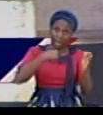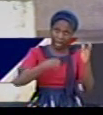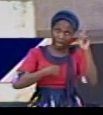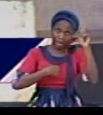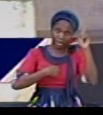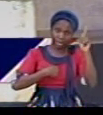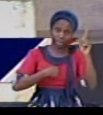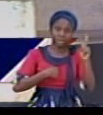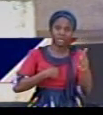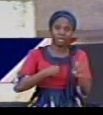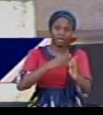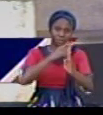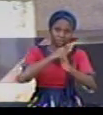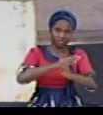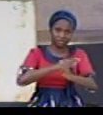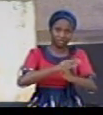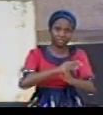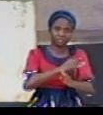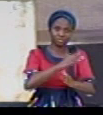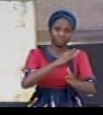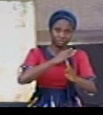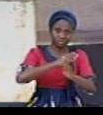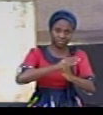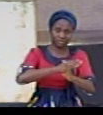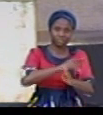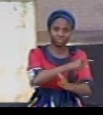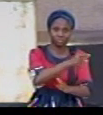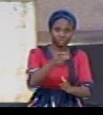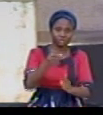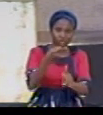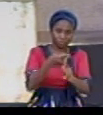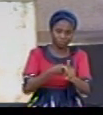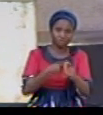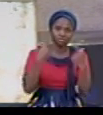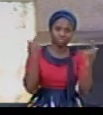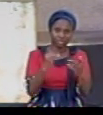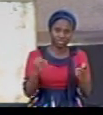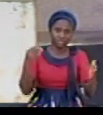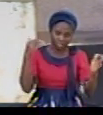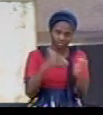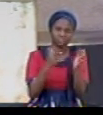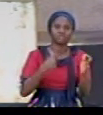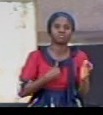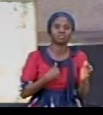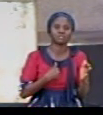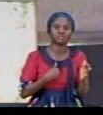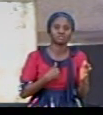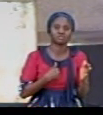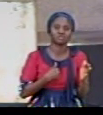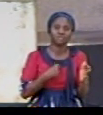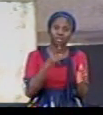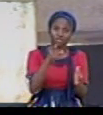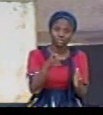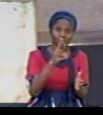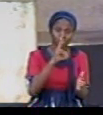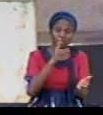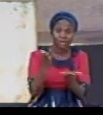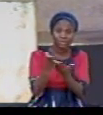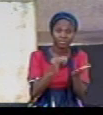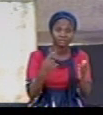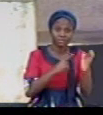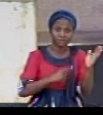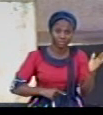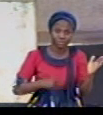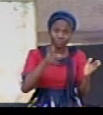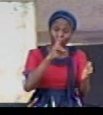thee from sinning against me. You're serving the Lord. You're born